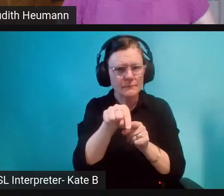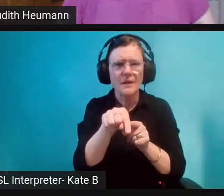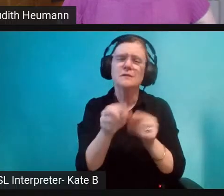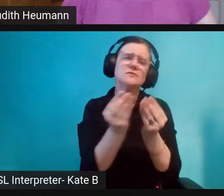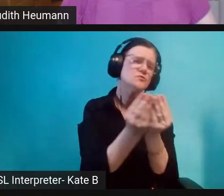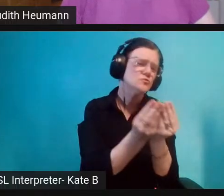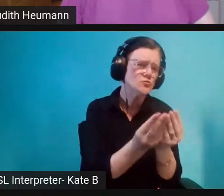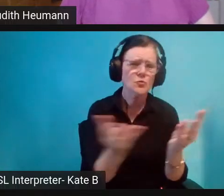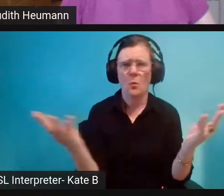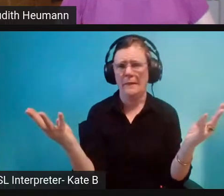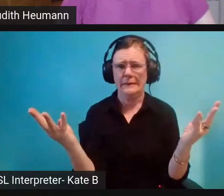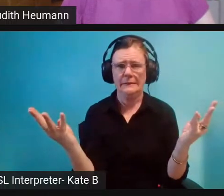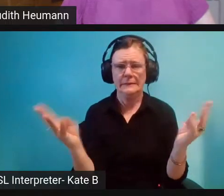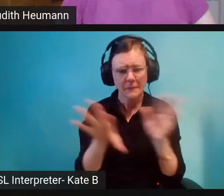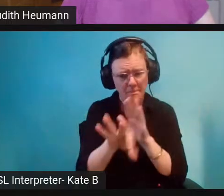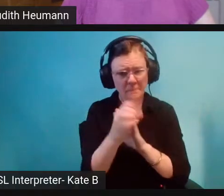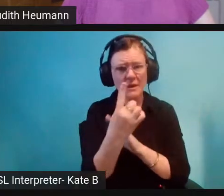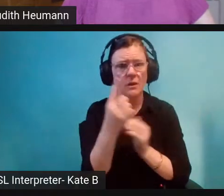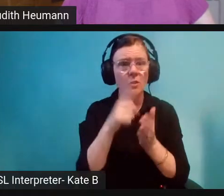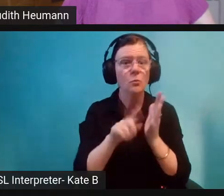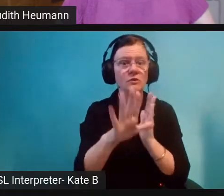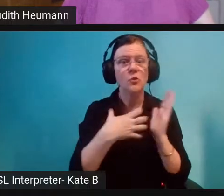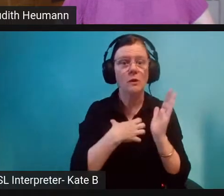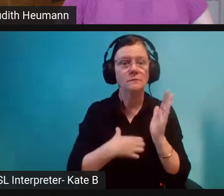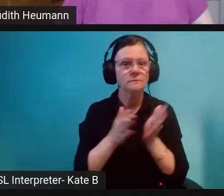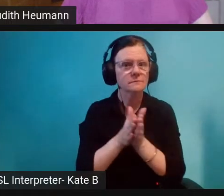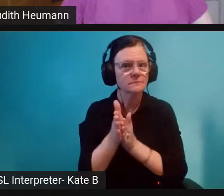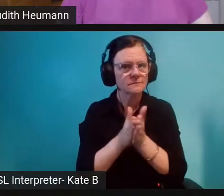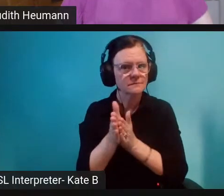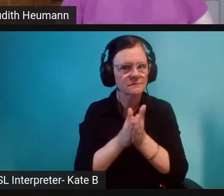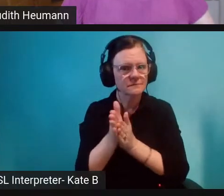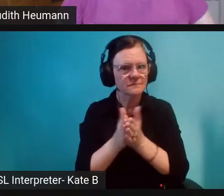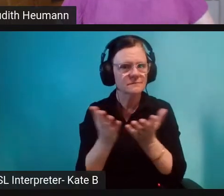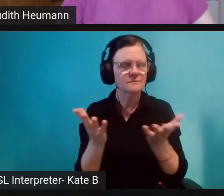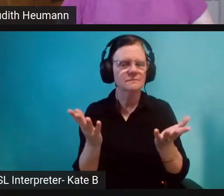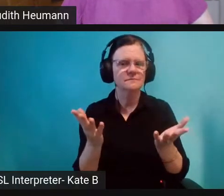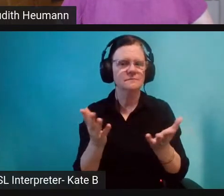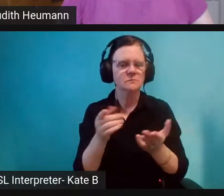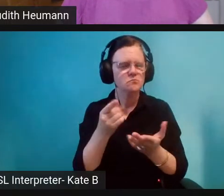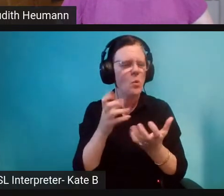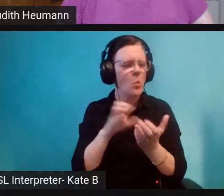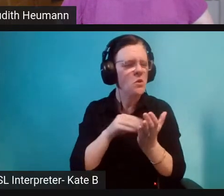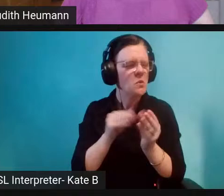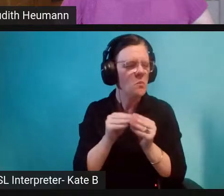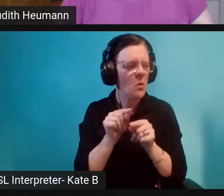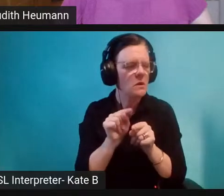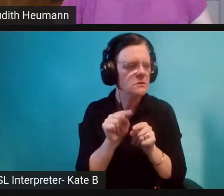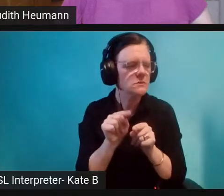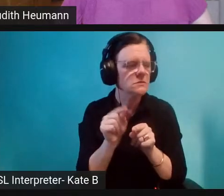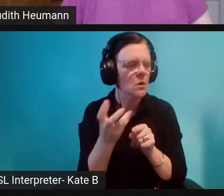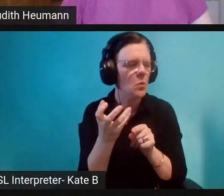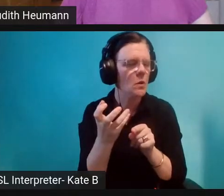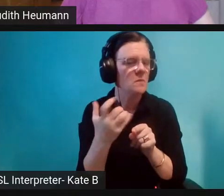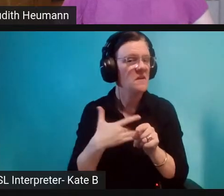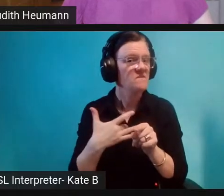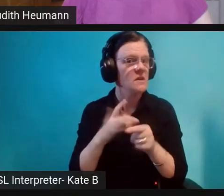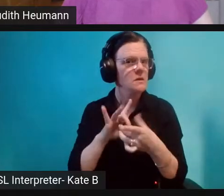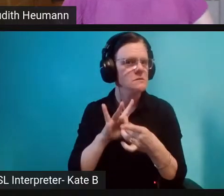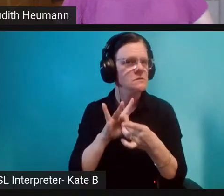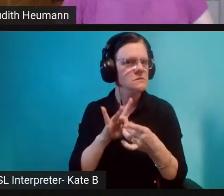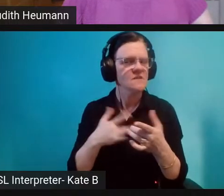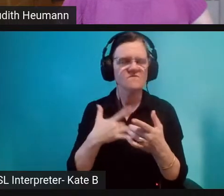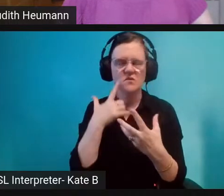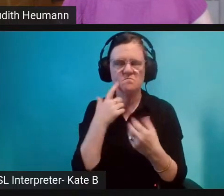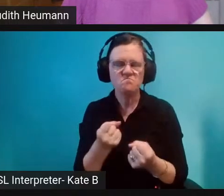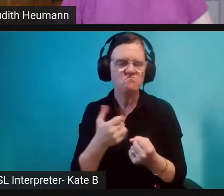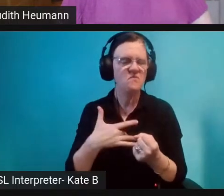to address. That pick an area that you want to learn more about, but where you're feeling competent